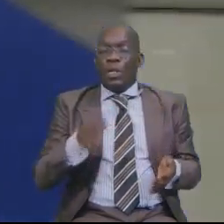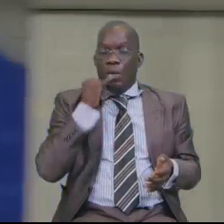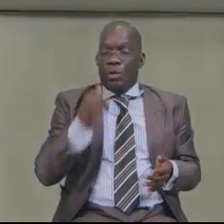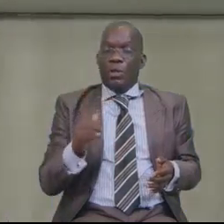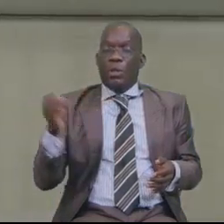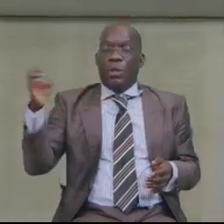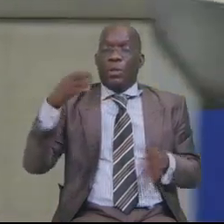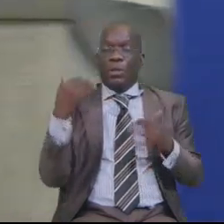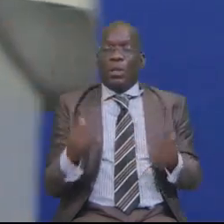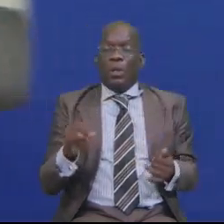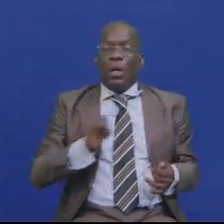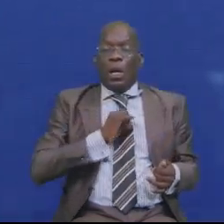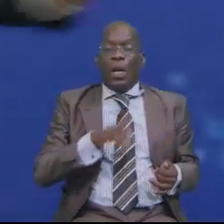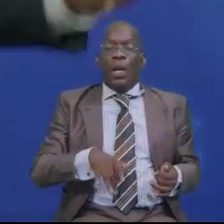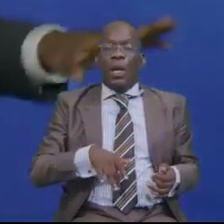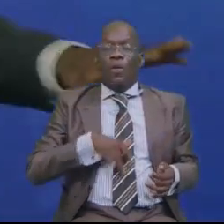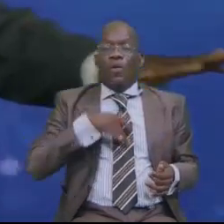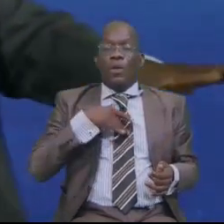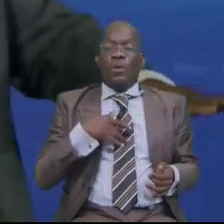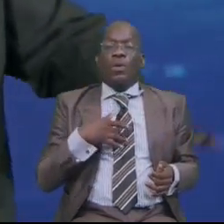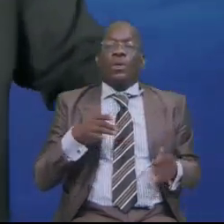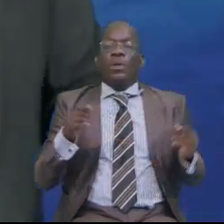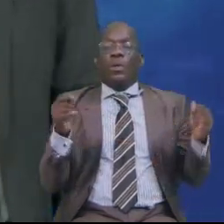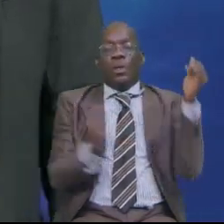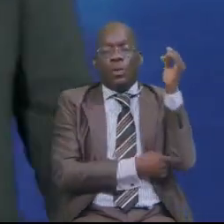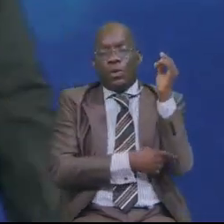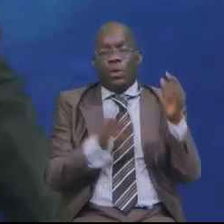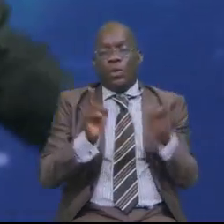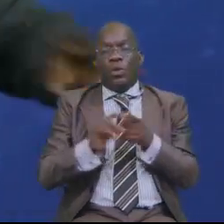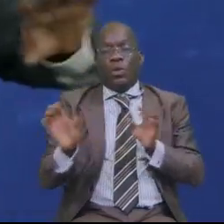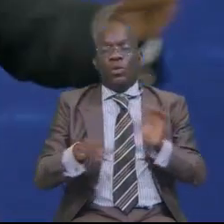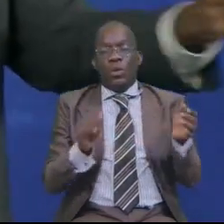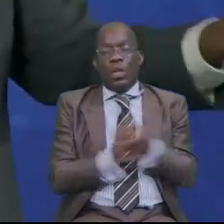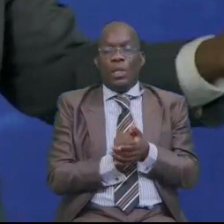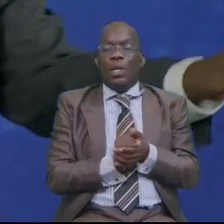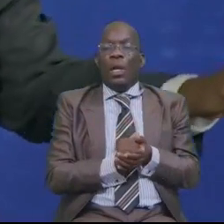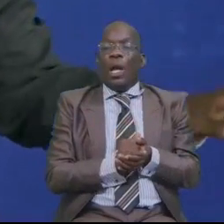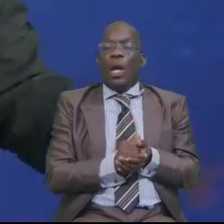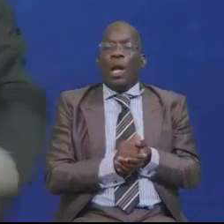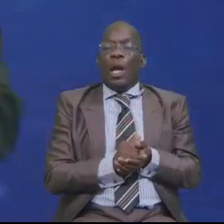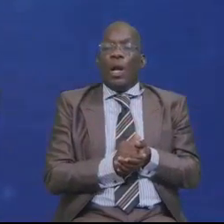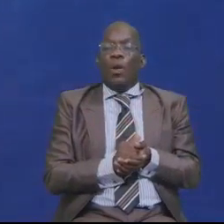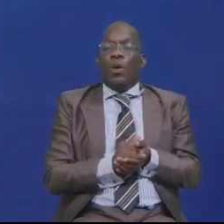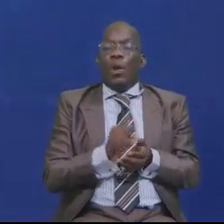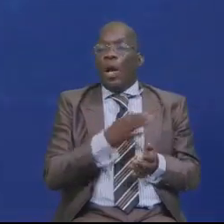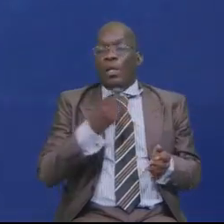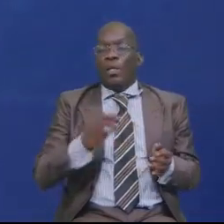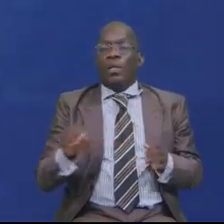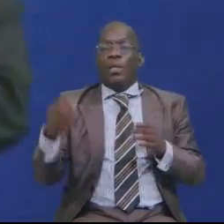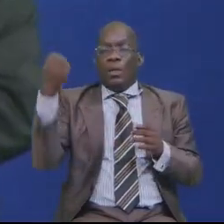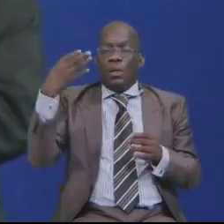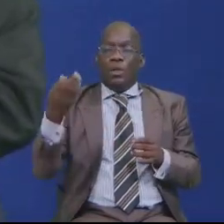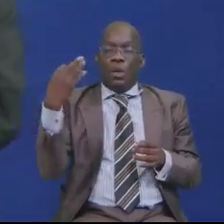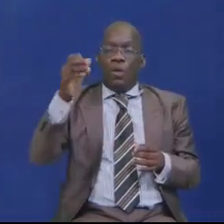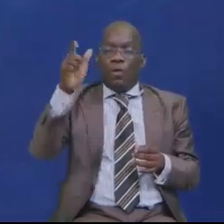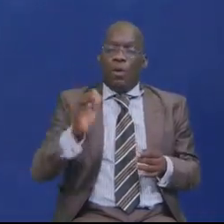feel temptation to go and do that again, which I used to do, and the grace of God will cover me. The